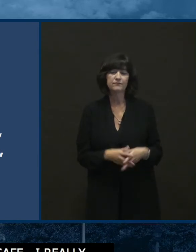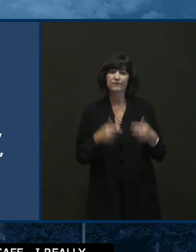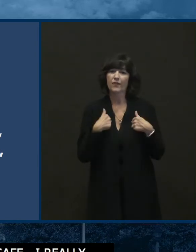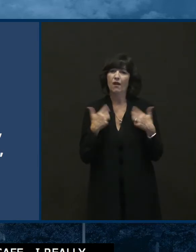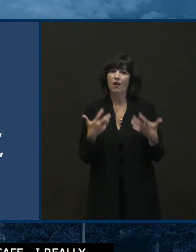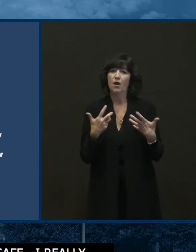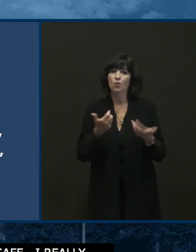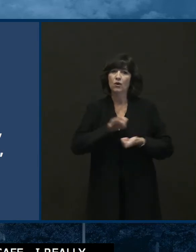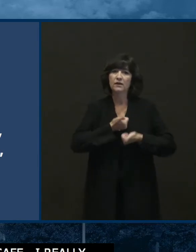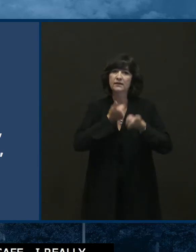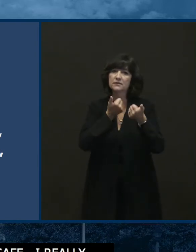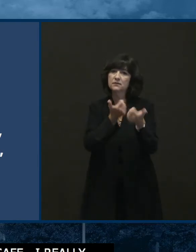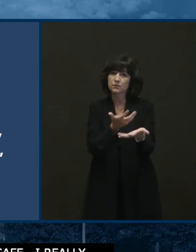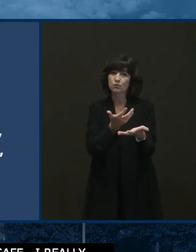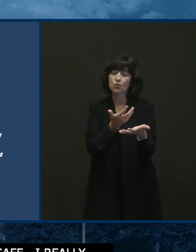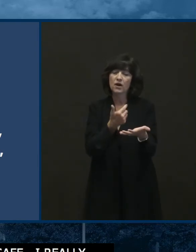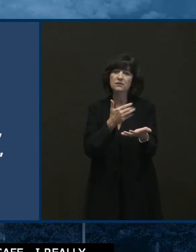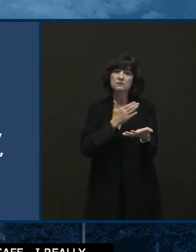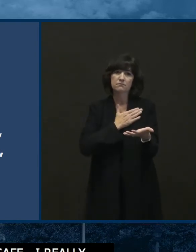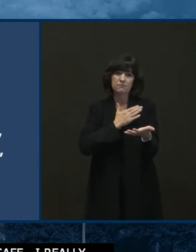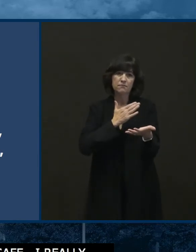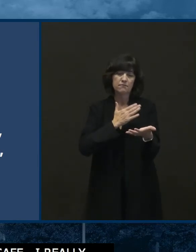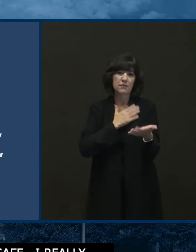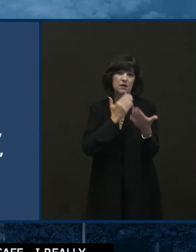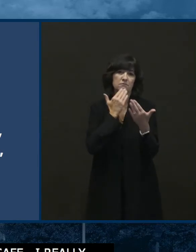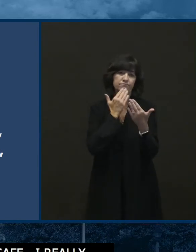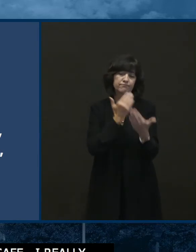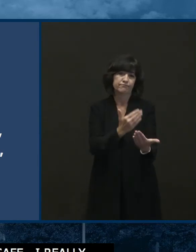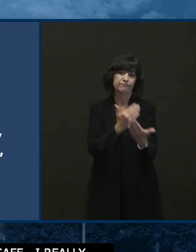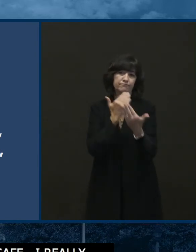express a deep appreciation for the